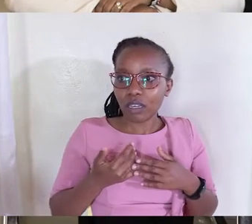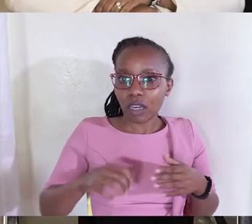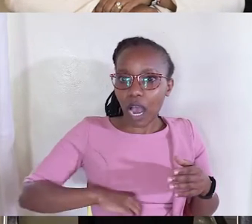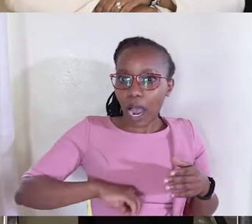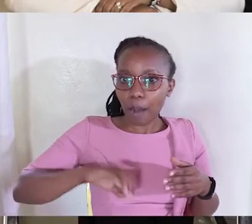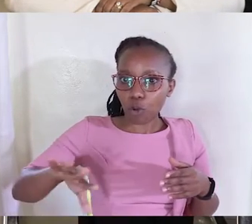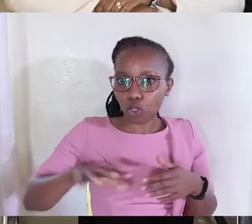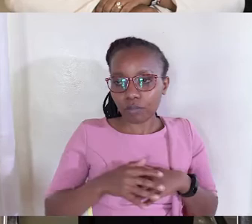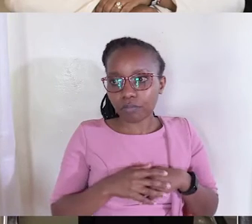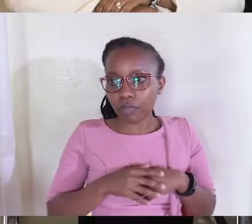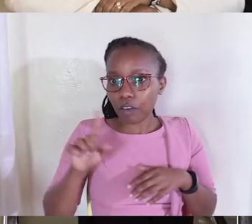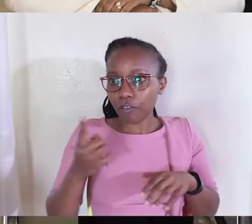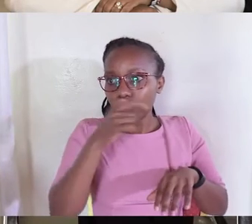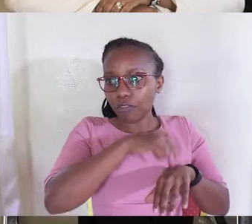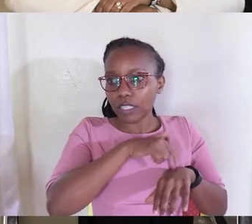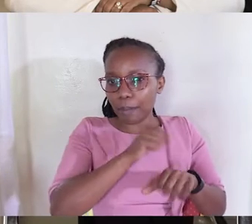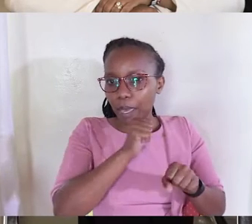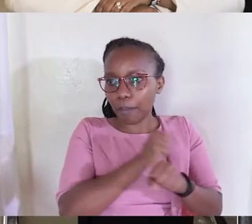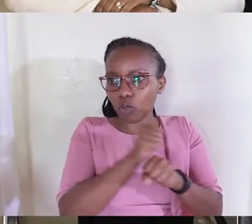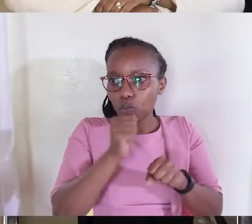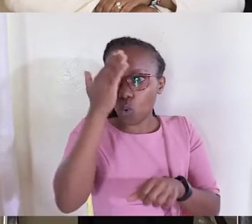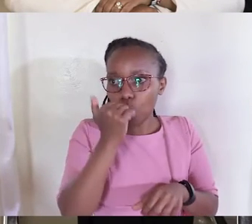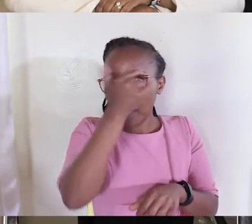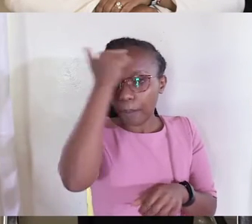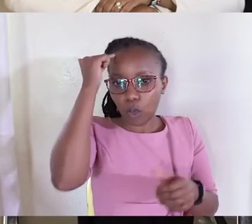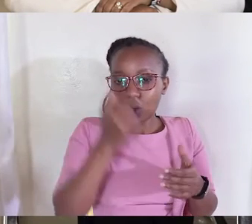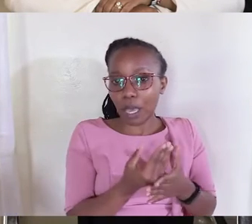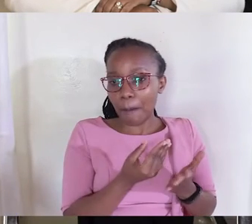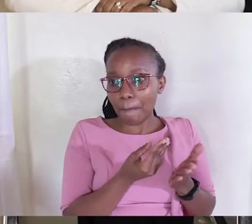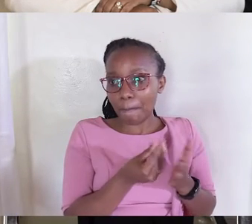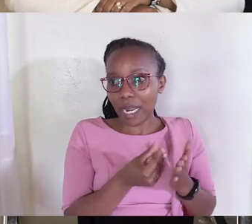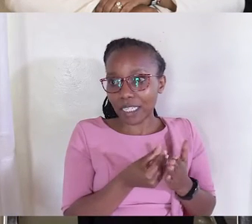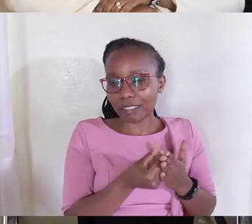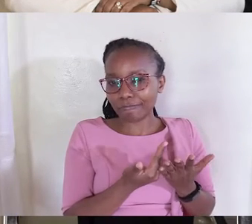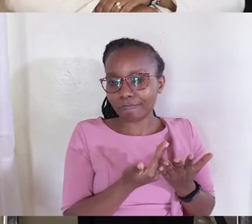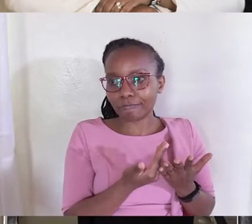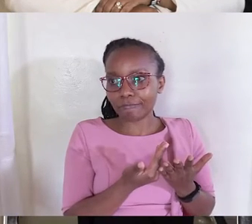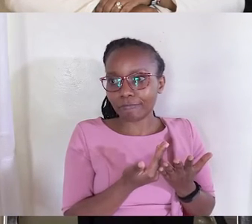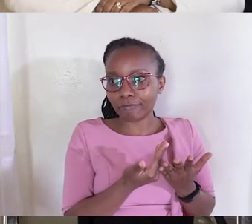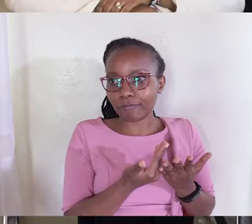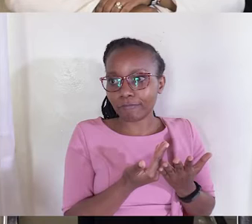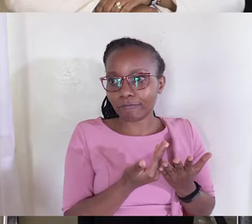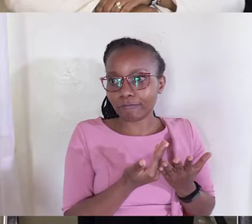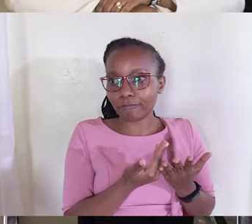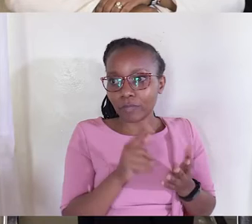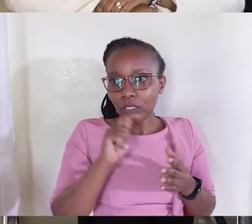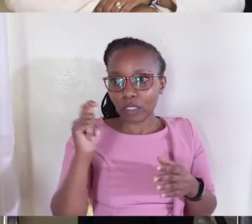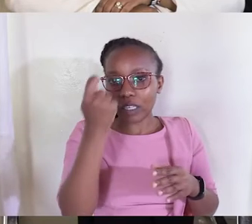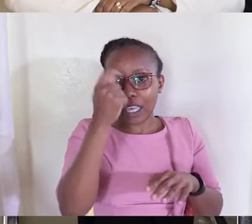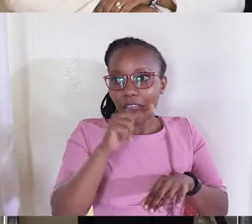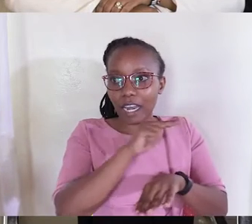twice to have an abortion. The first time I was unable to do it because the money that I needed that particular year was when the Kenya